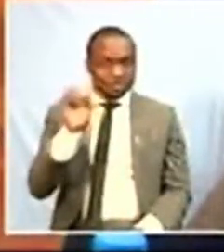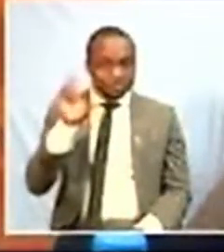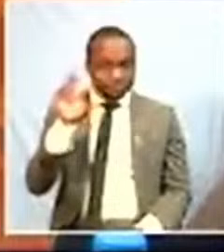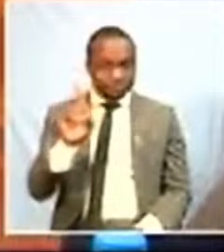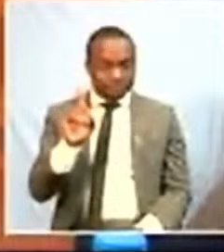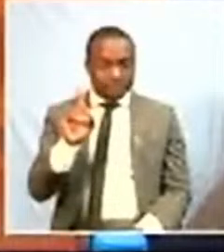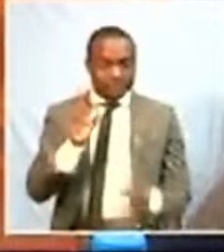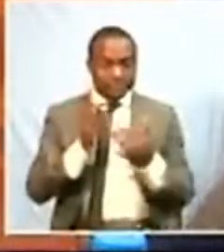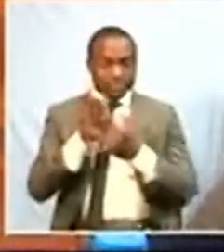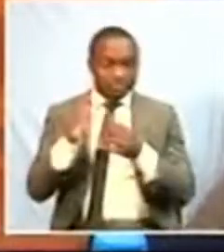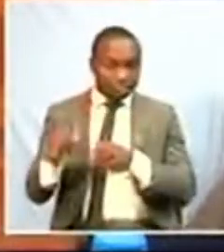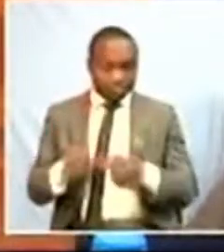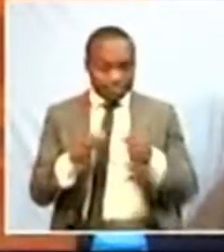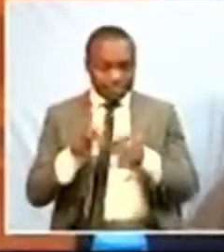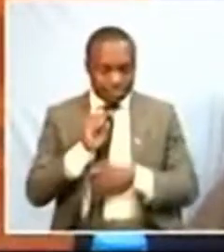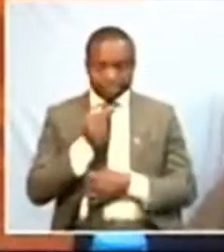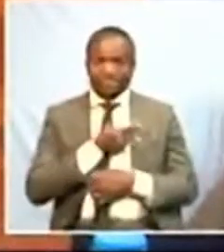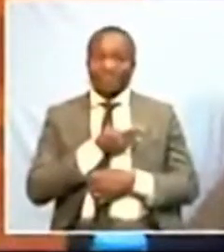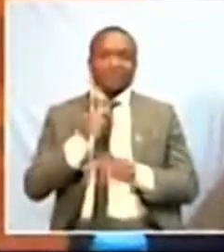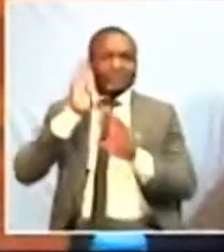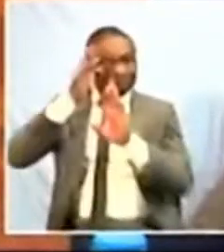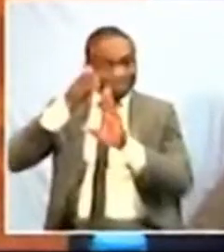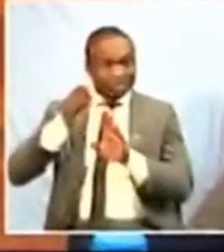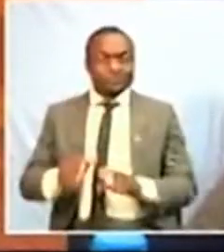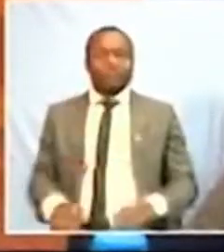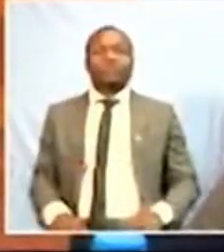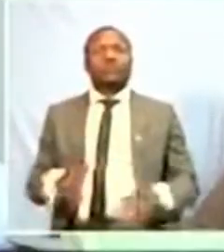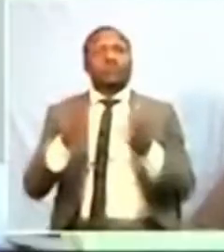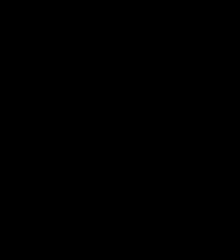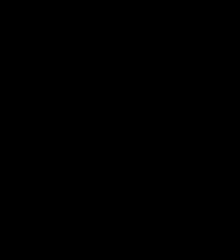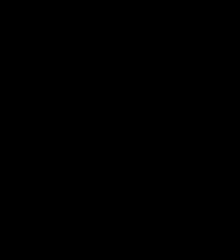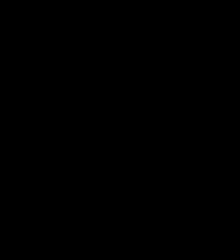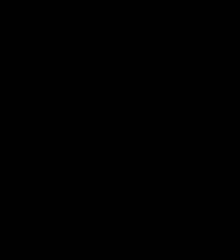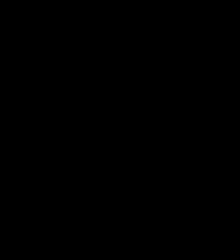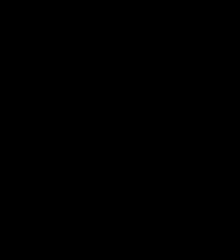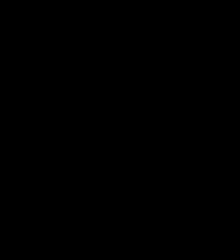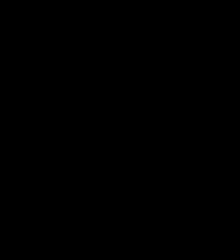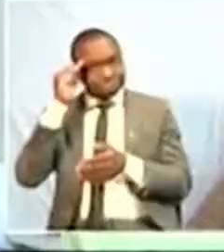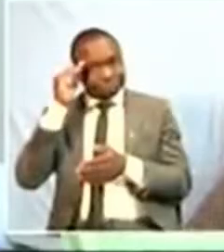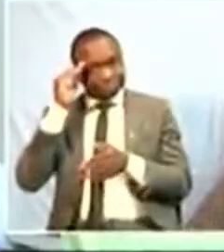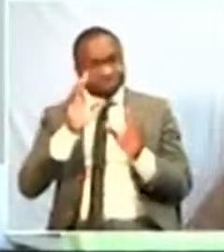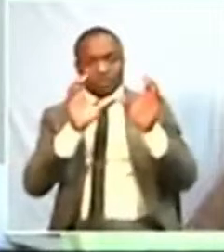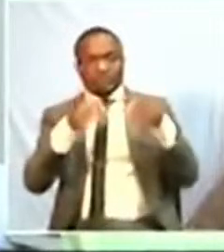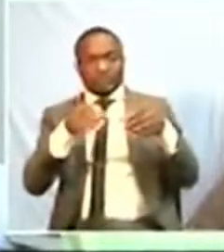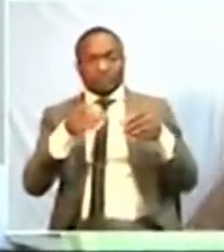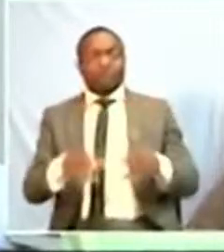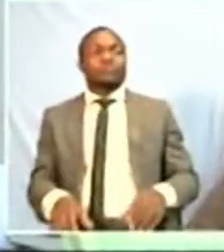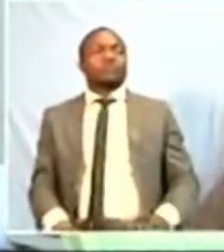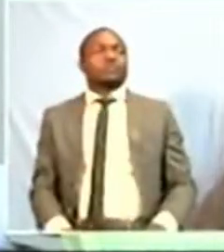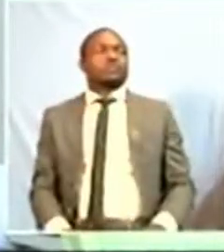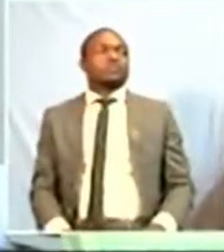For instance, even us. Just Chair. Be specific. We want to learn as a